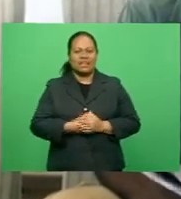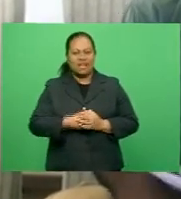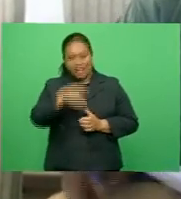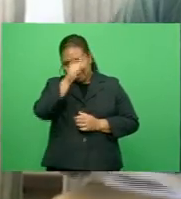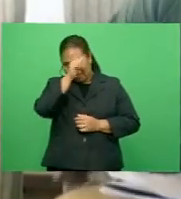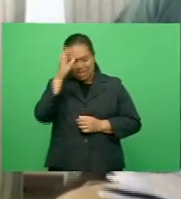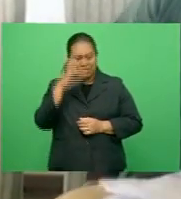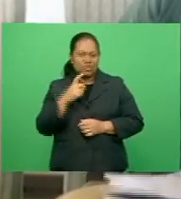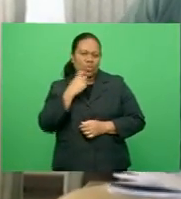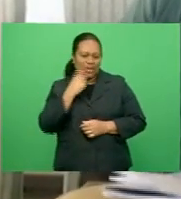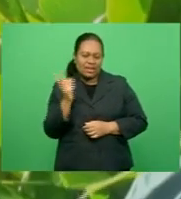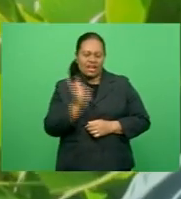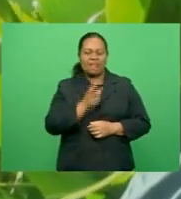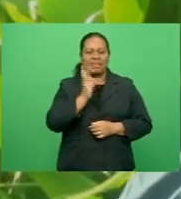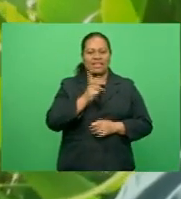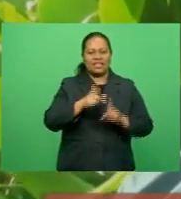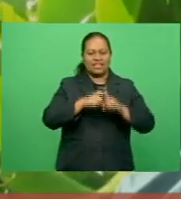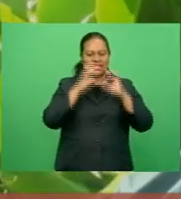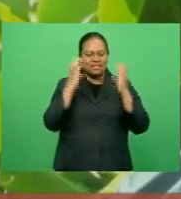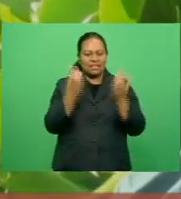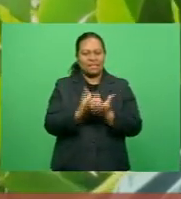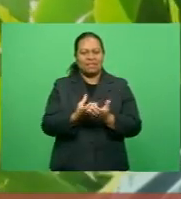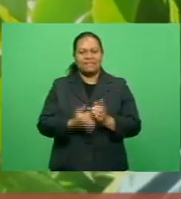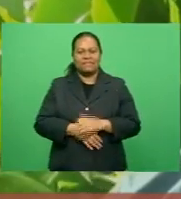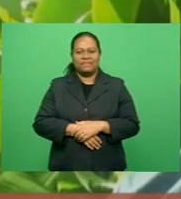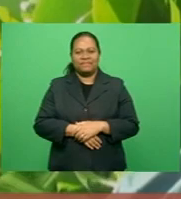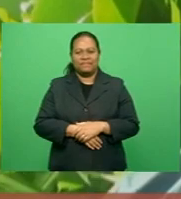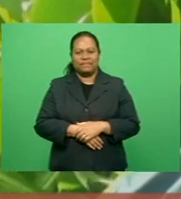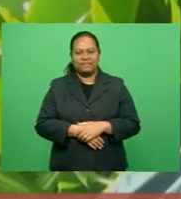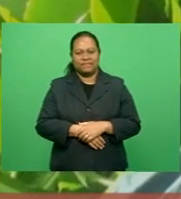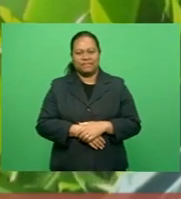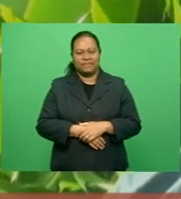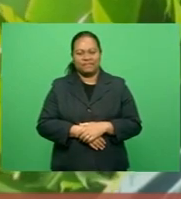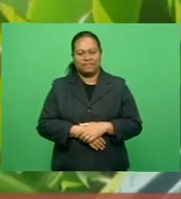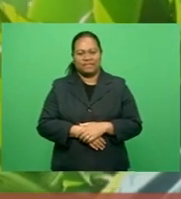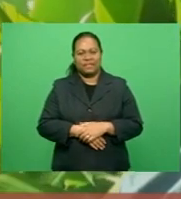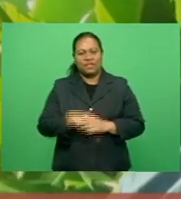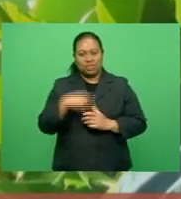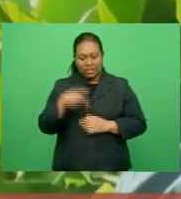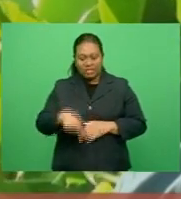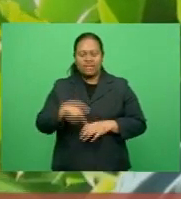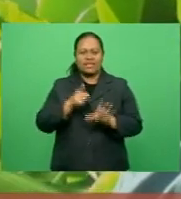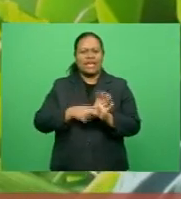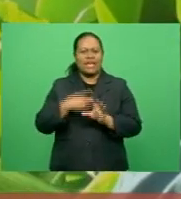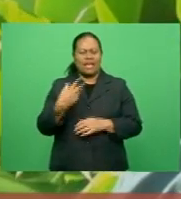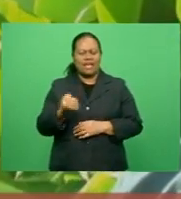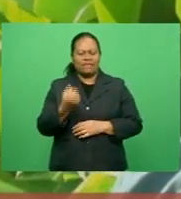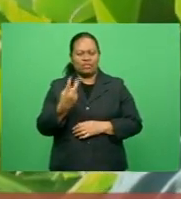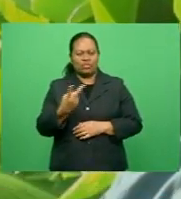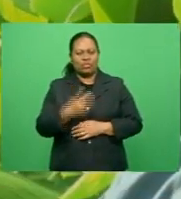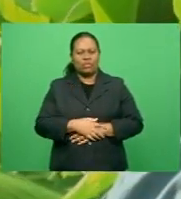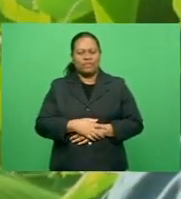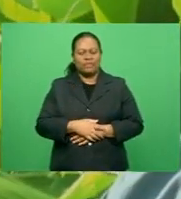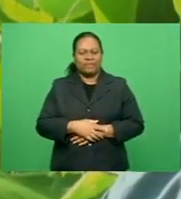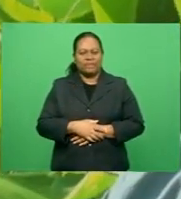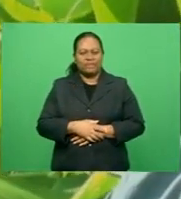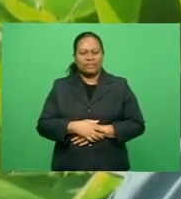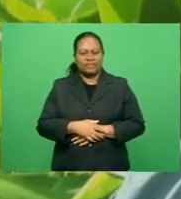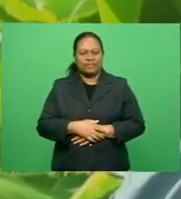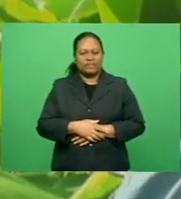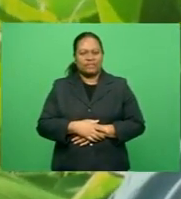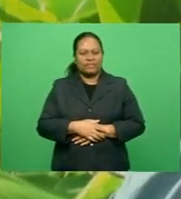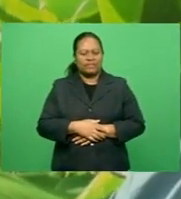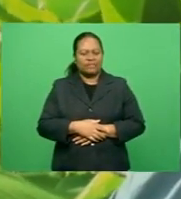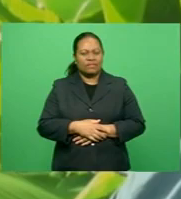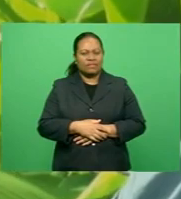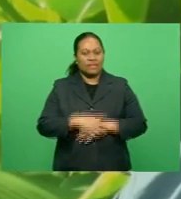return to the ring in December. There's 2 fights left for this year. I think during